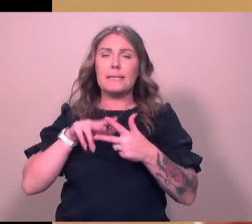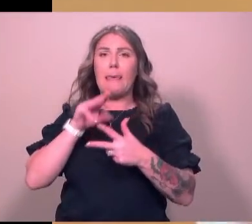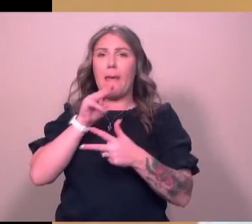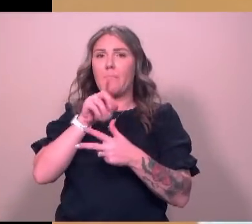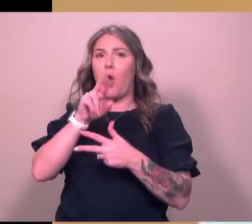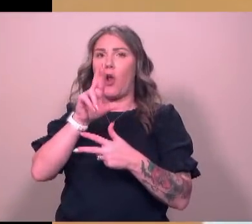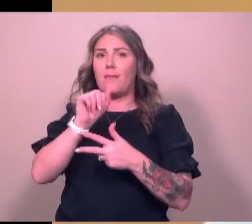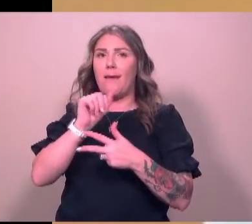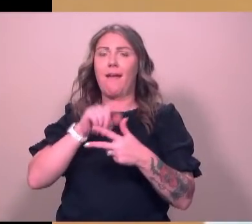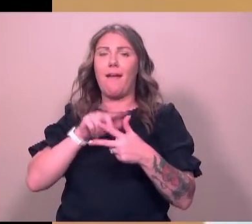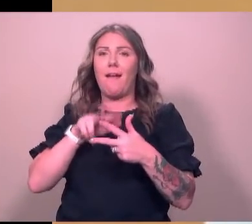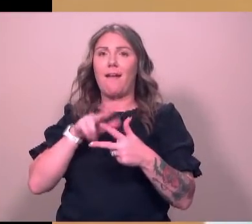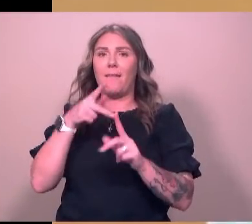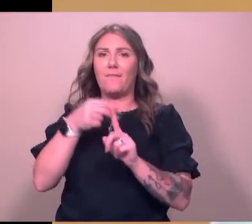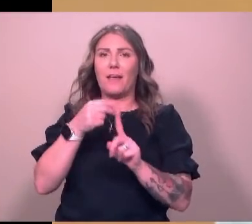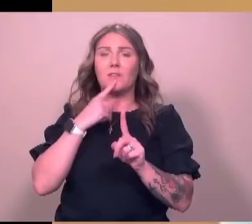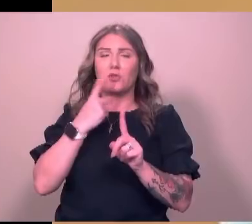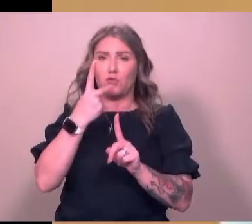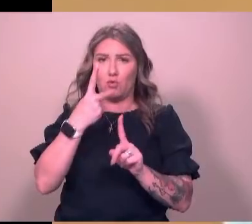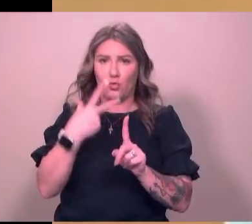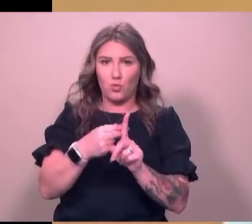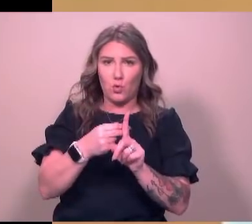fully vaccinated, so 2 doses,